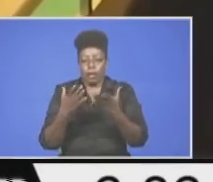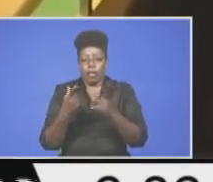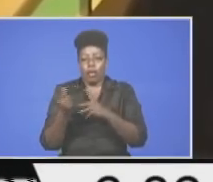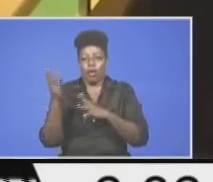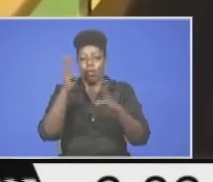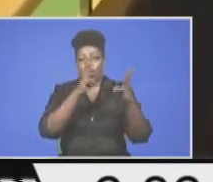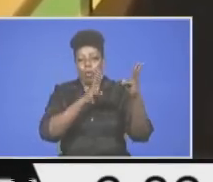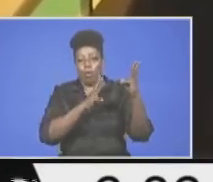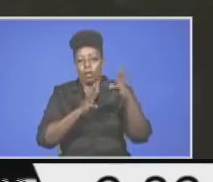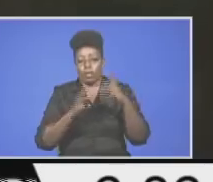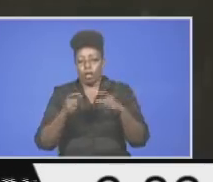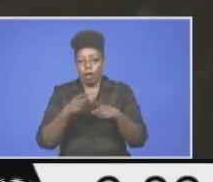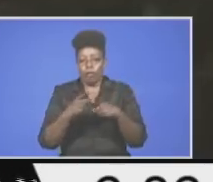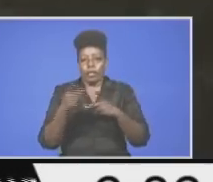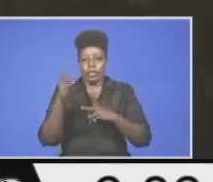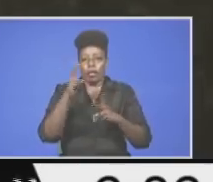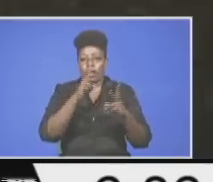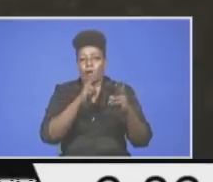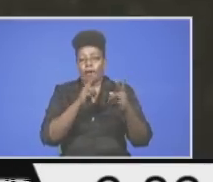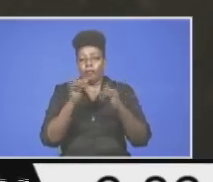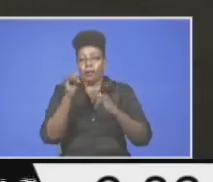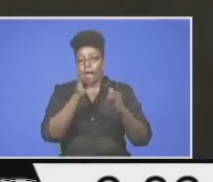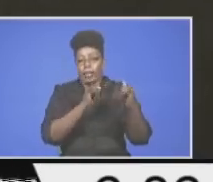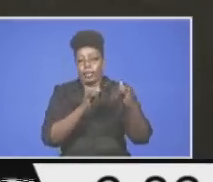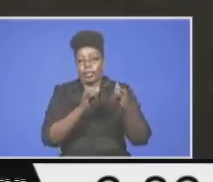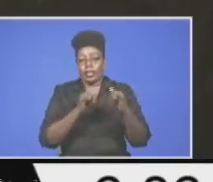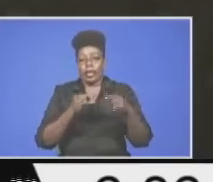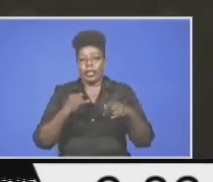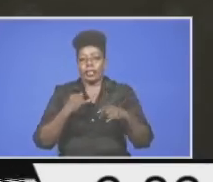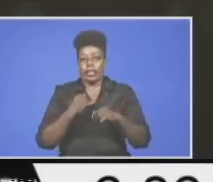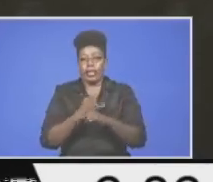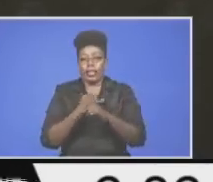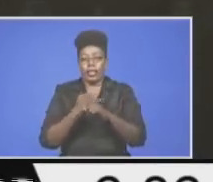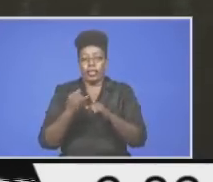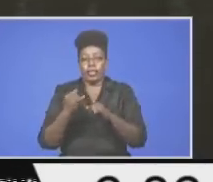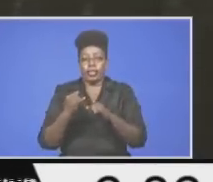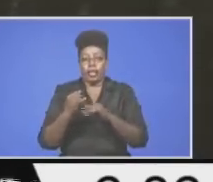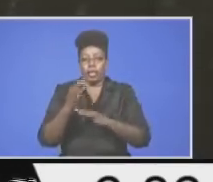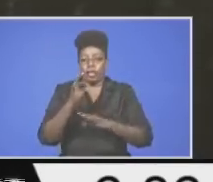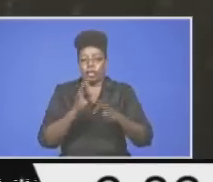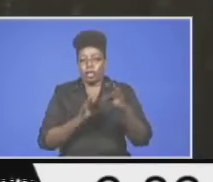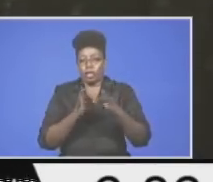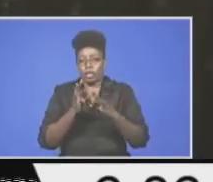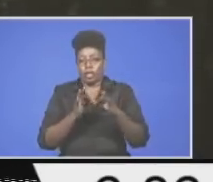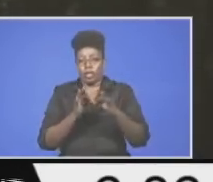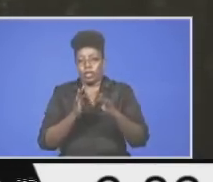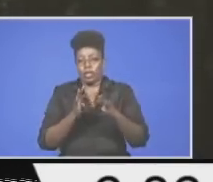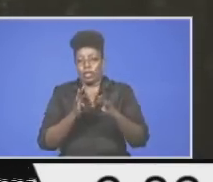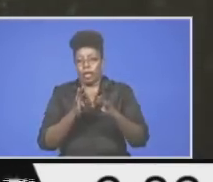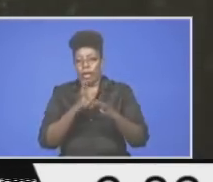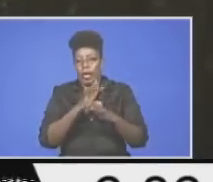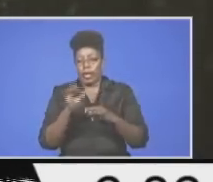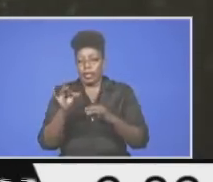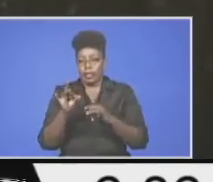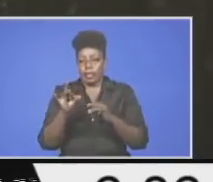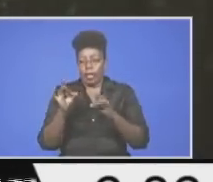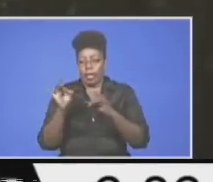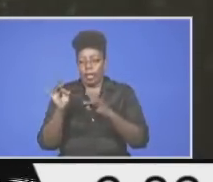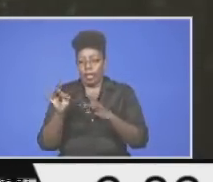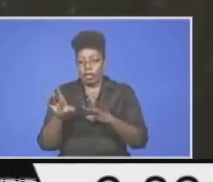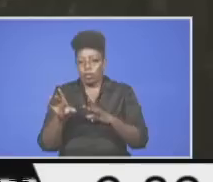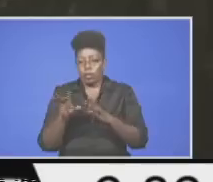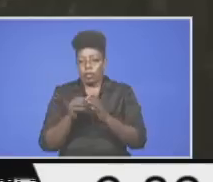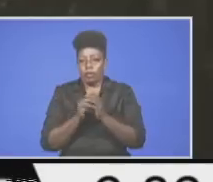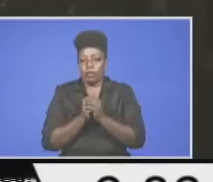conflicts, violence, injustice, hunger, and bitter hatreds which stalks the